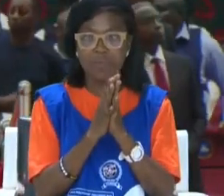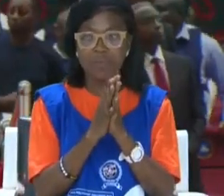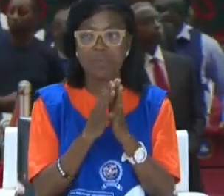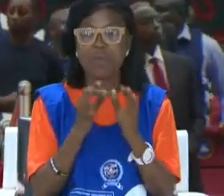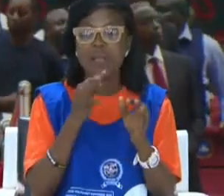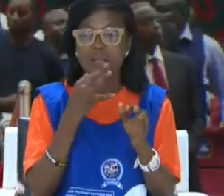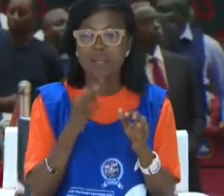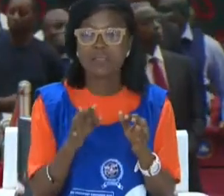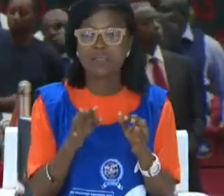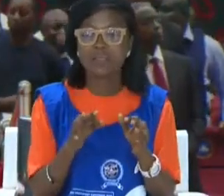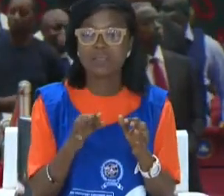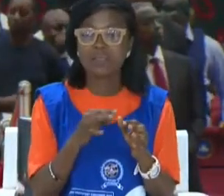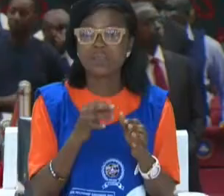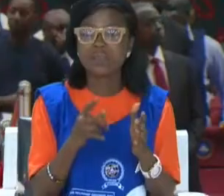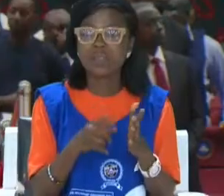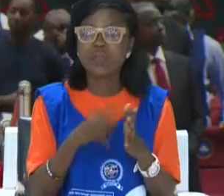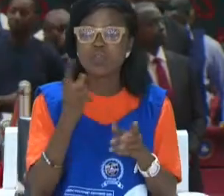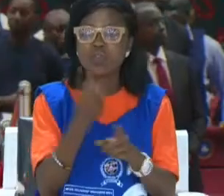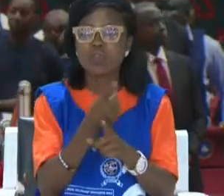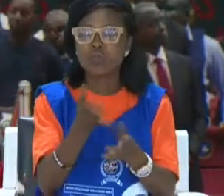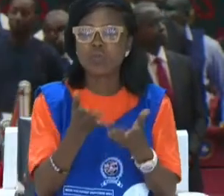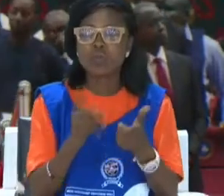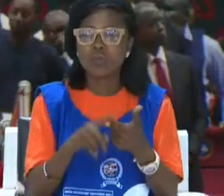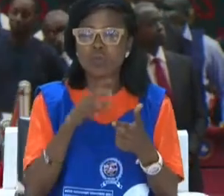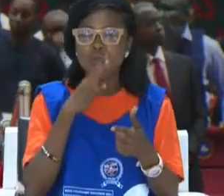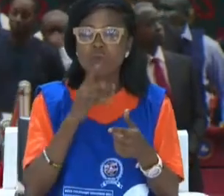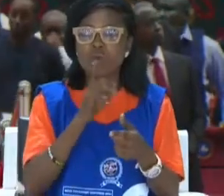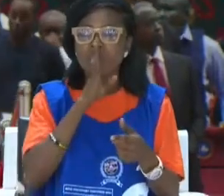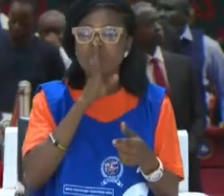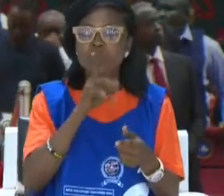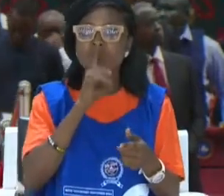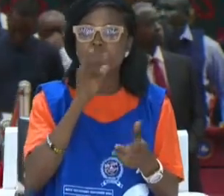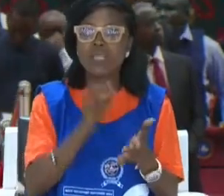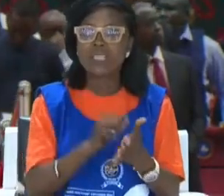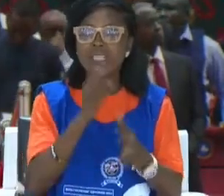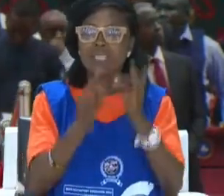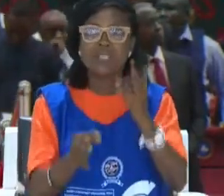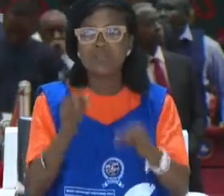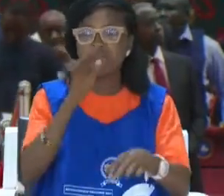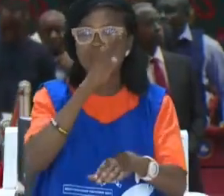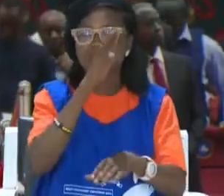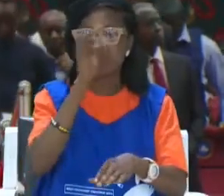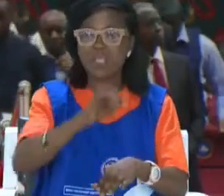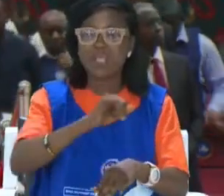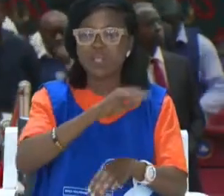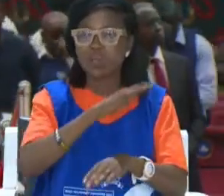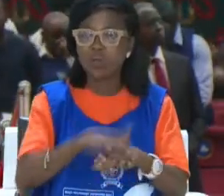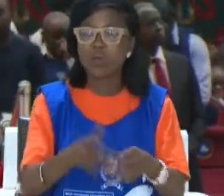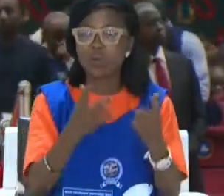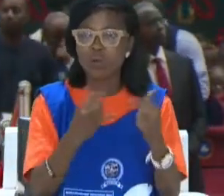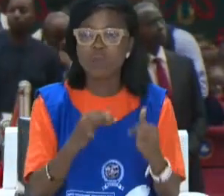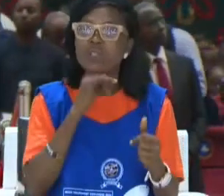handbills. You just want to make sure that if they don't come, it won't be your fault.